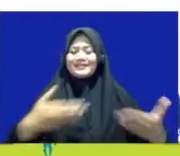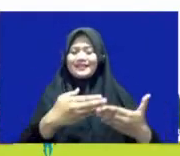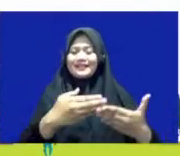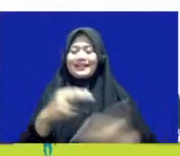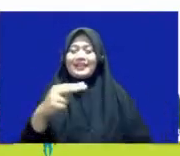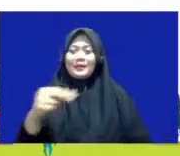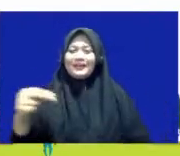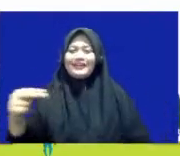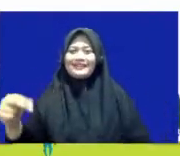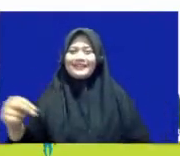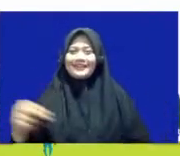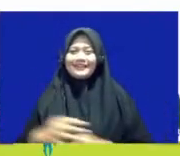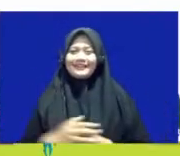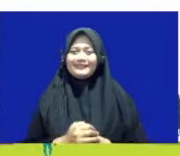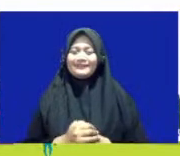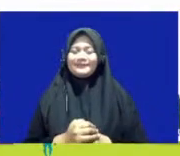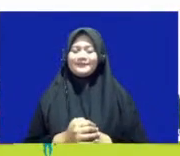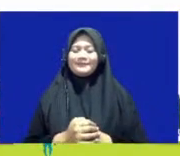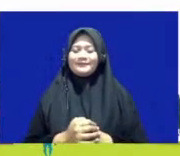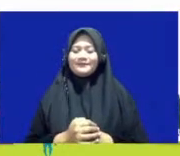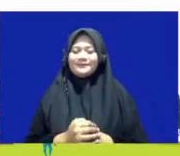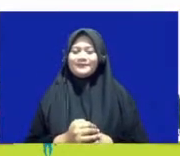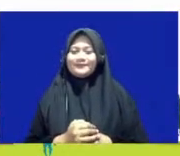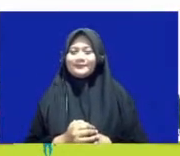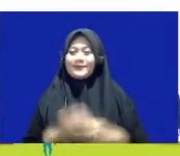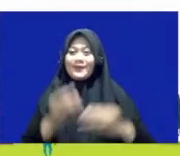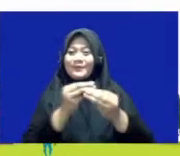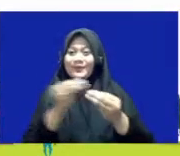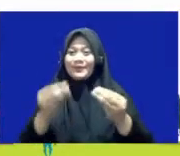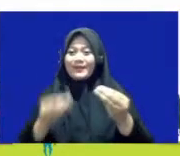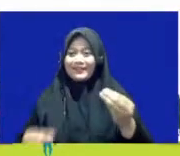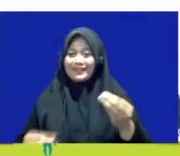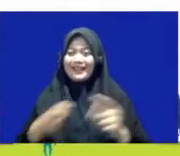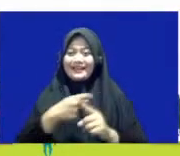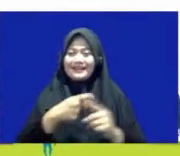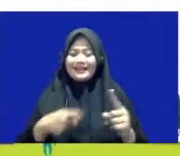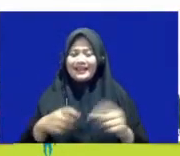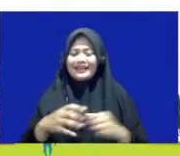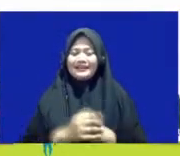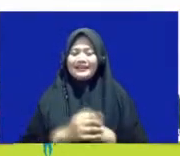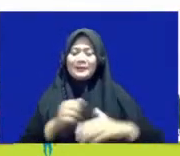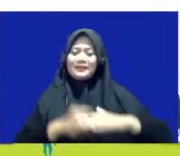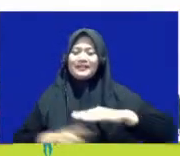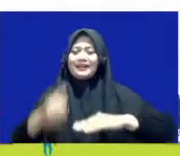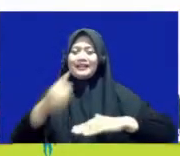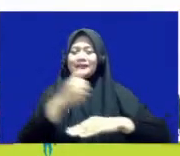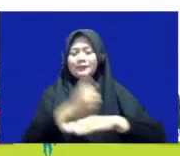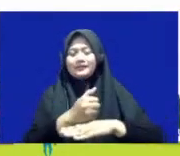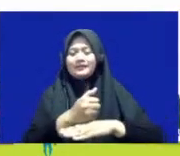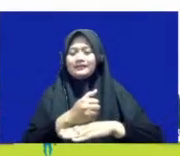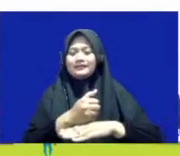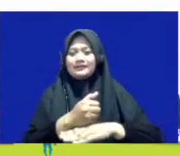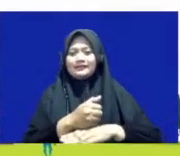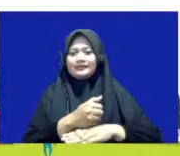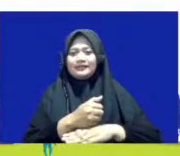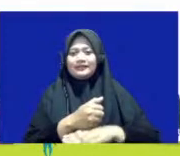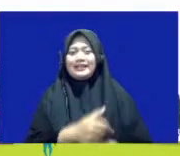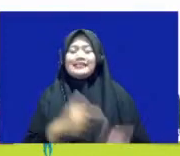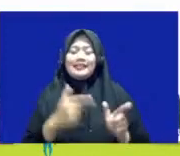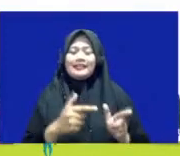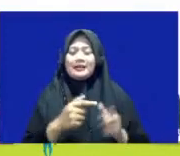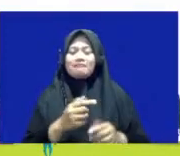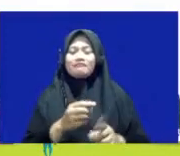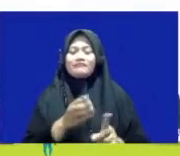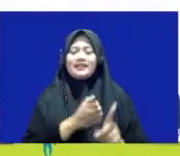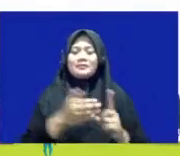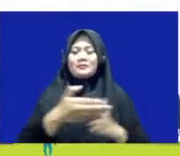Representatives of the Directorate General, Social Protection and Social Security in the Ministry of Social Affairs here